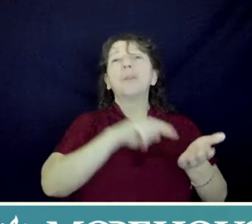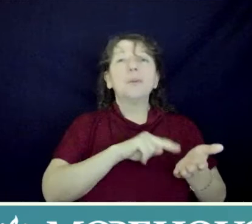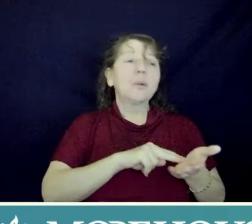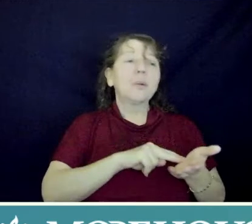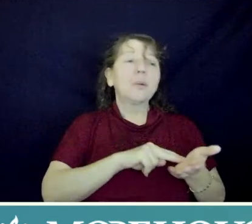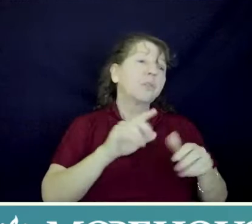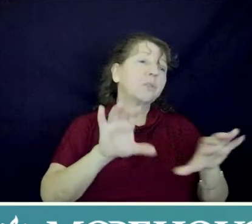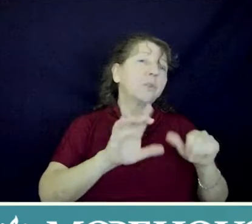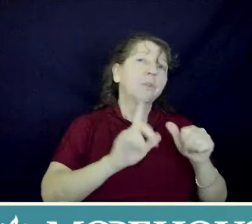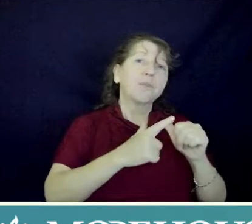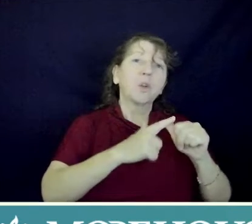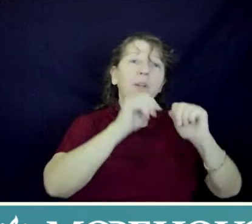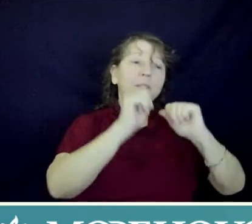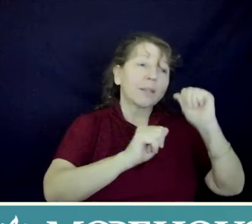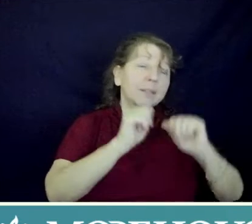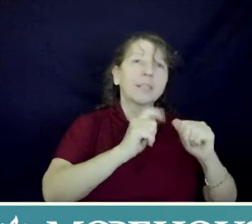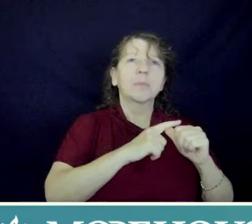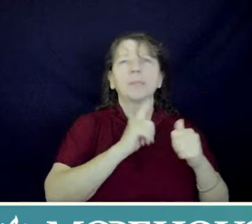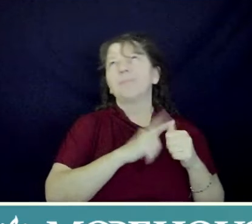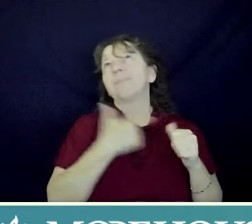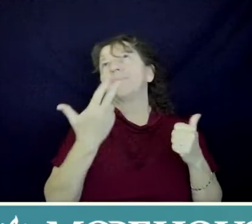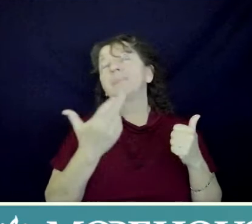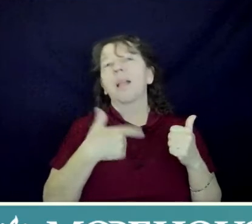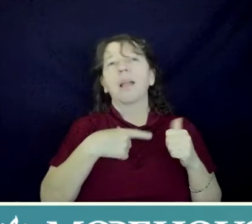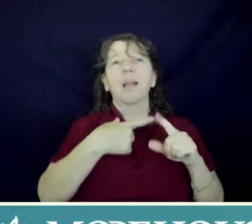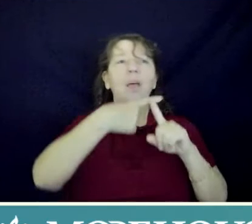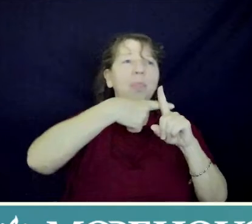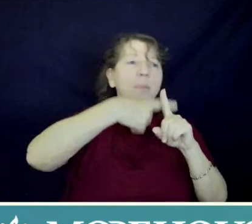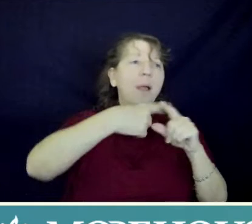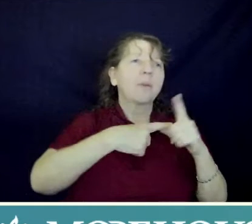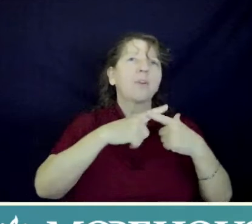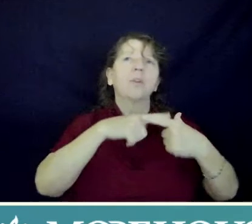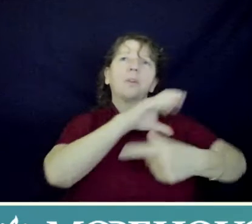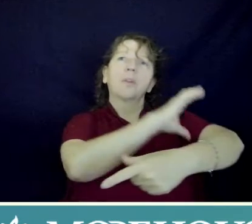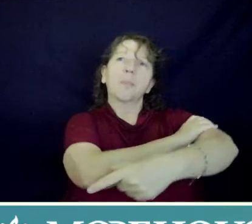as the thermometers and blood pressure cuffs.